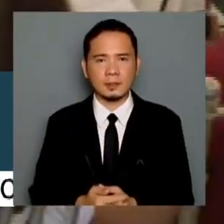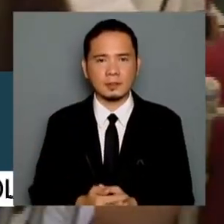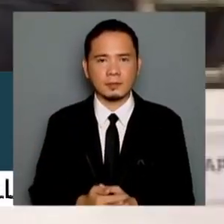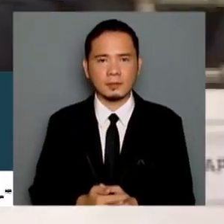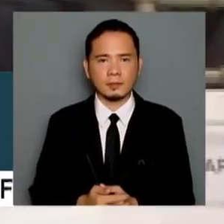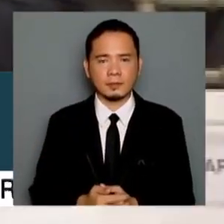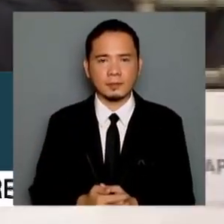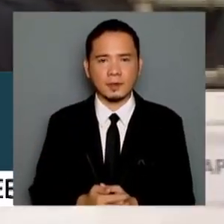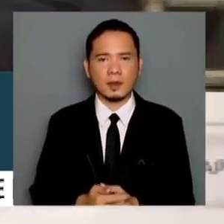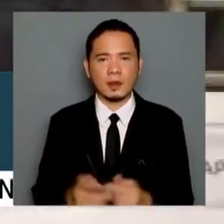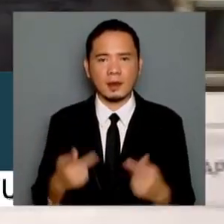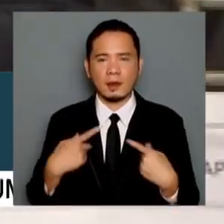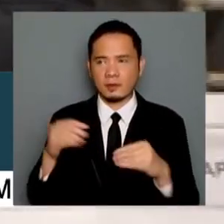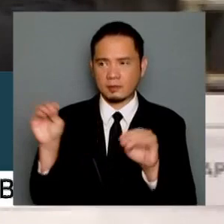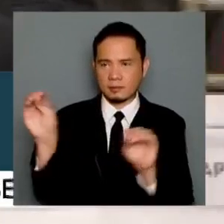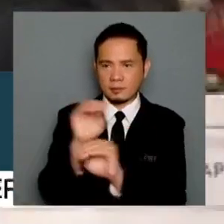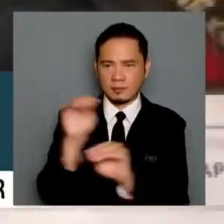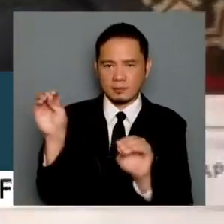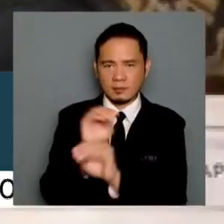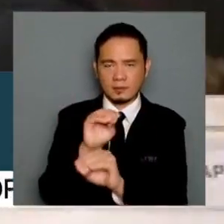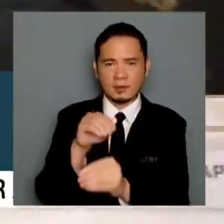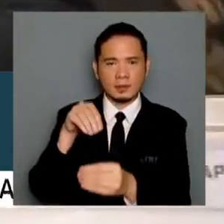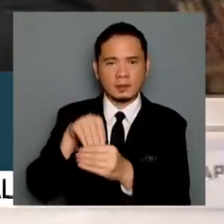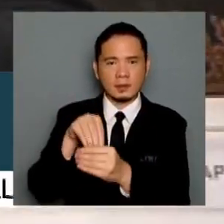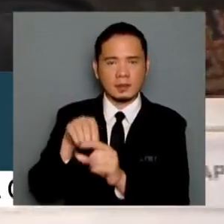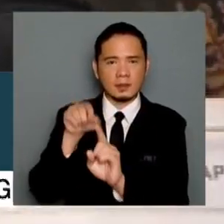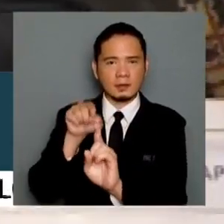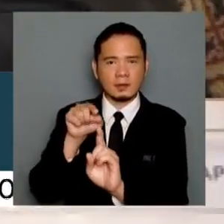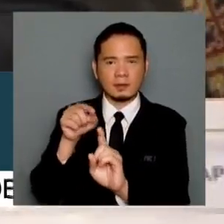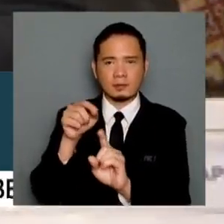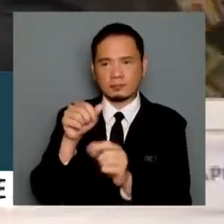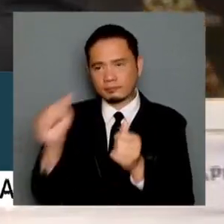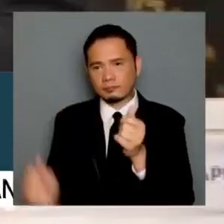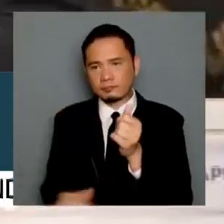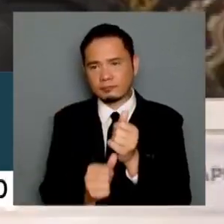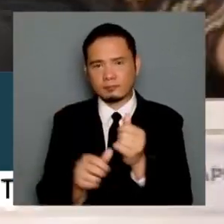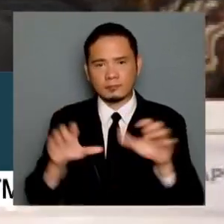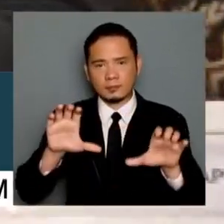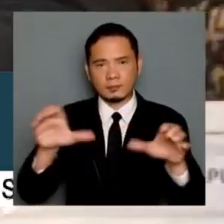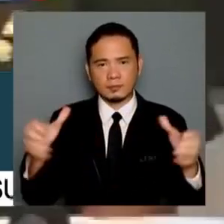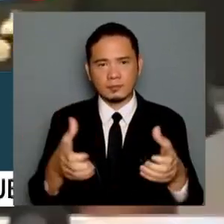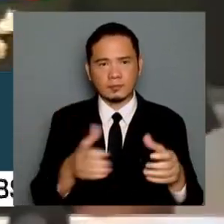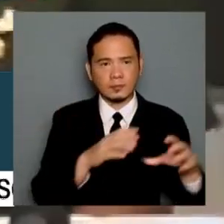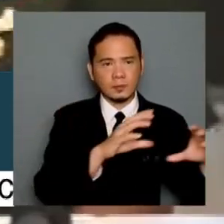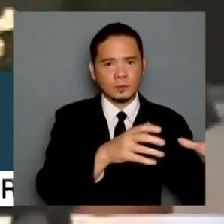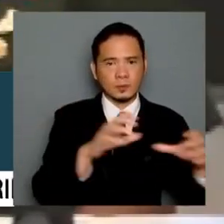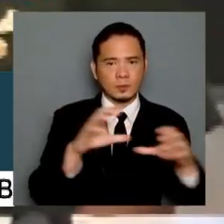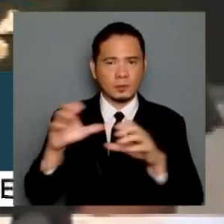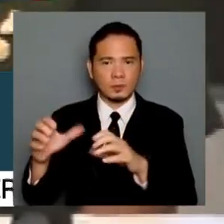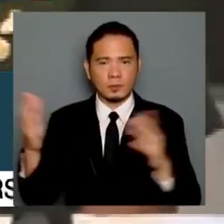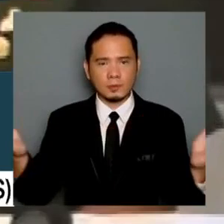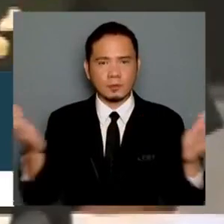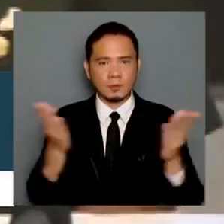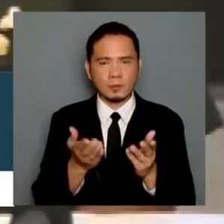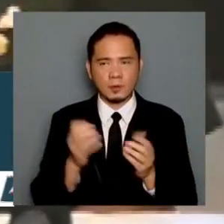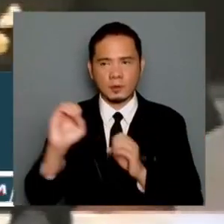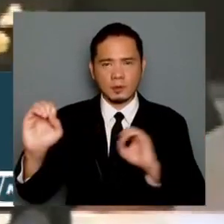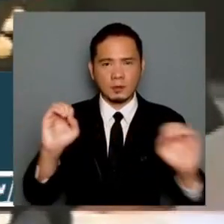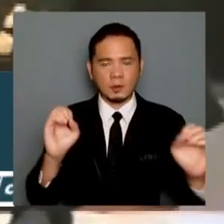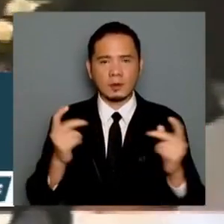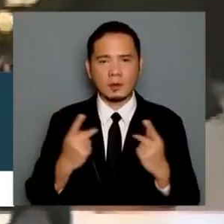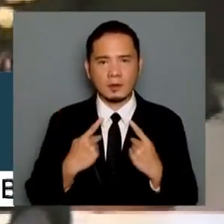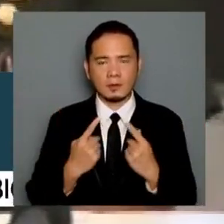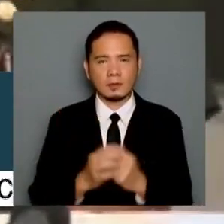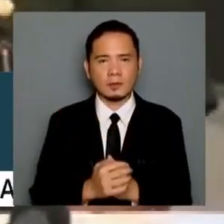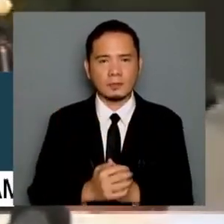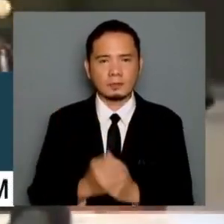realignment made by the chambers in their respective versions. Of course, the meeting of the bicameral panel